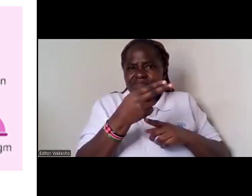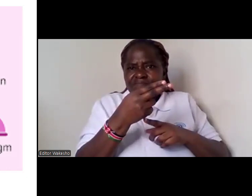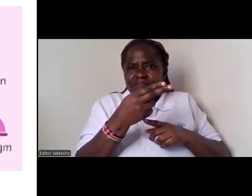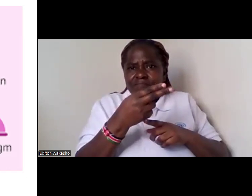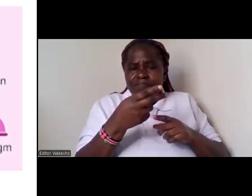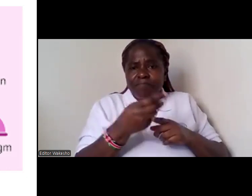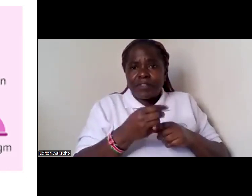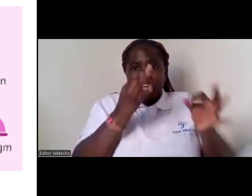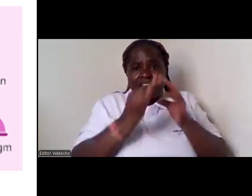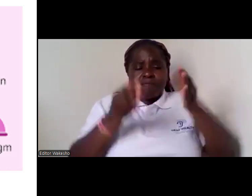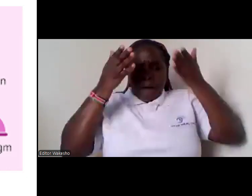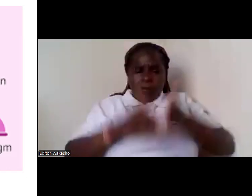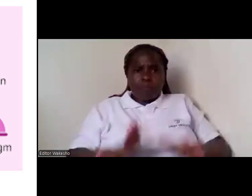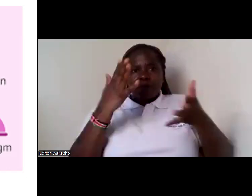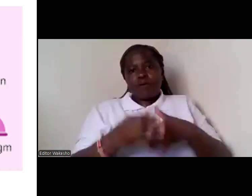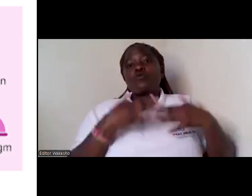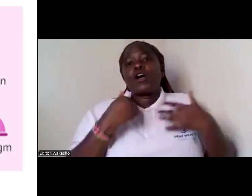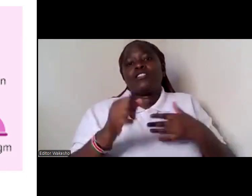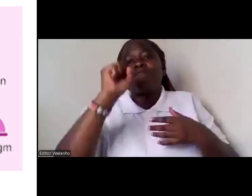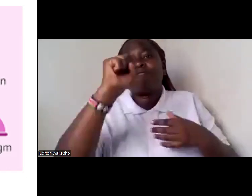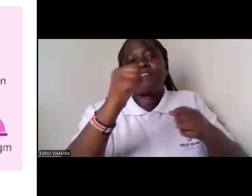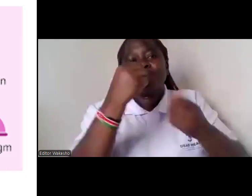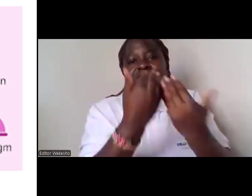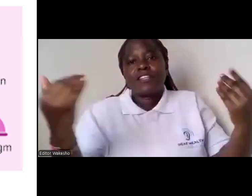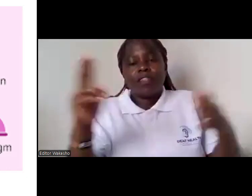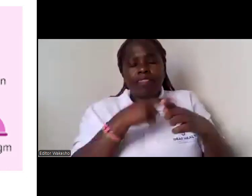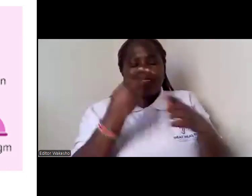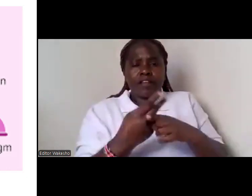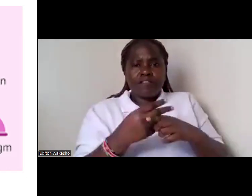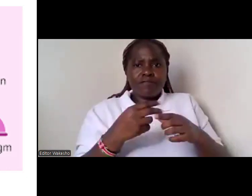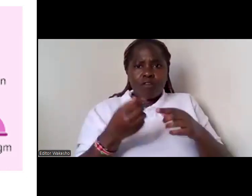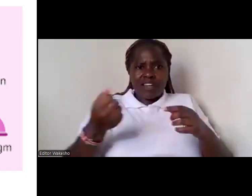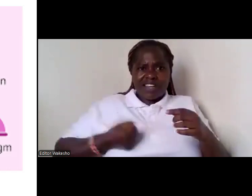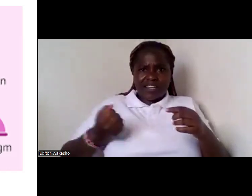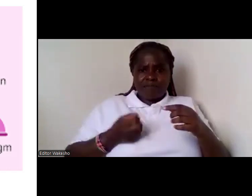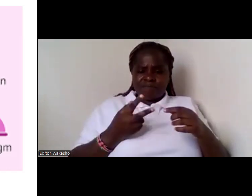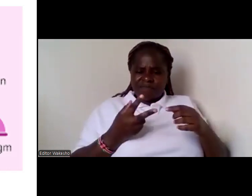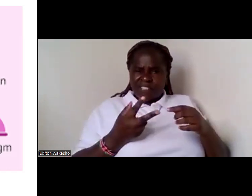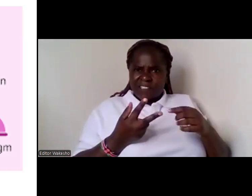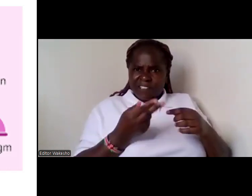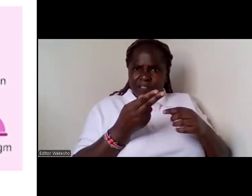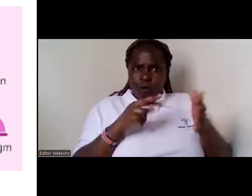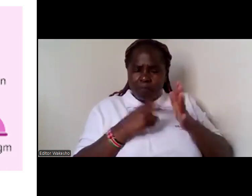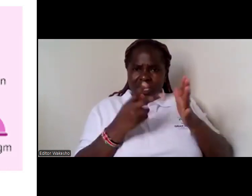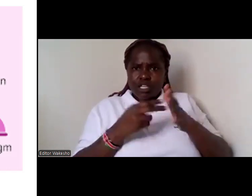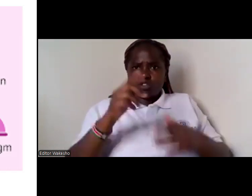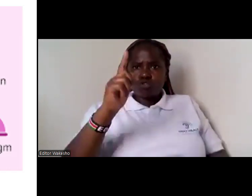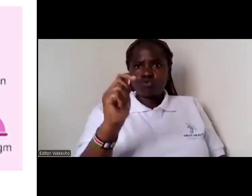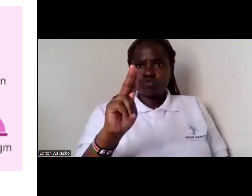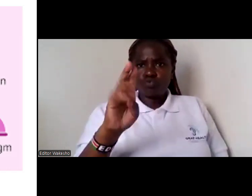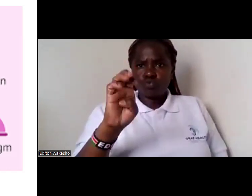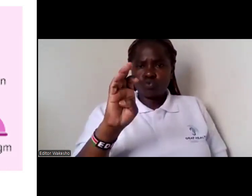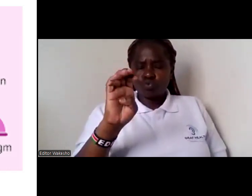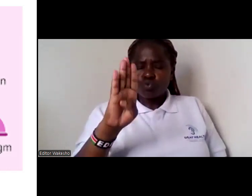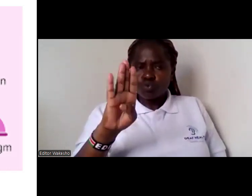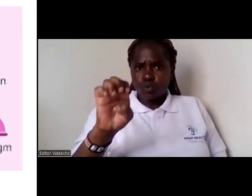number of children. We can either cut the tubes for ladies, which is called a bilateral tubal ligation, or for